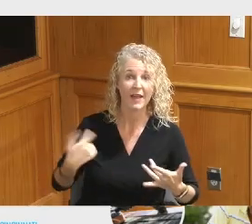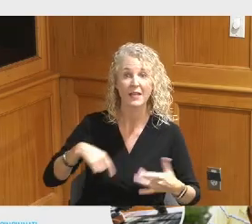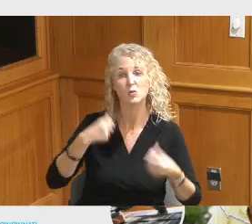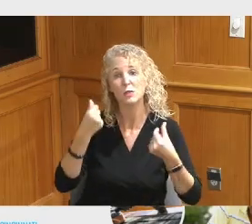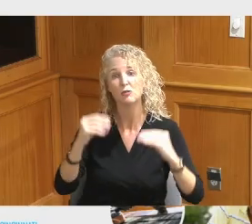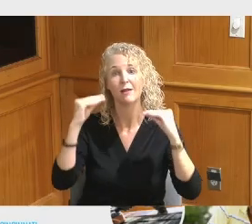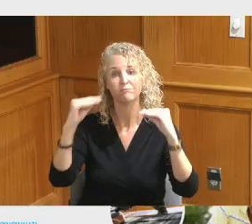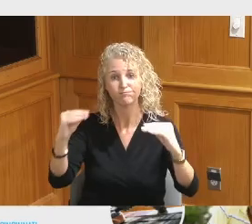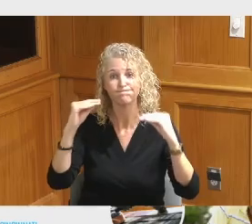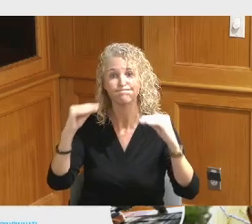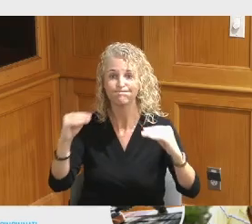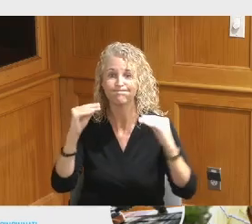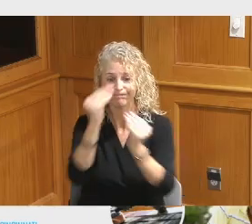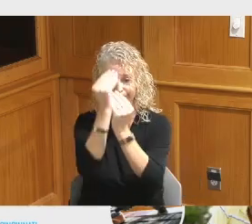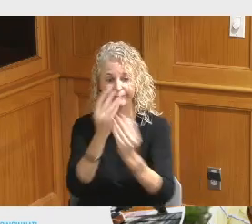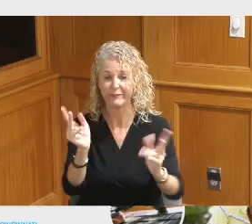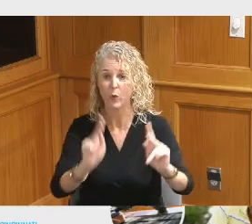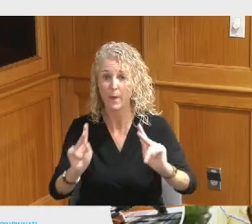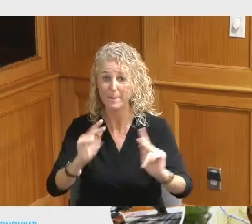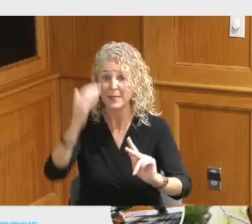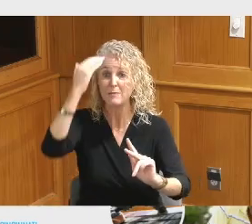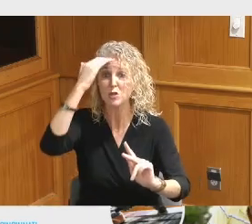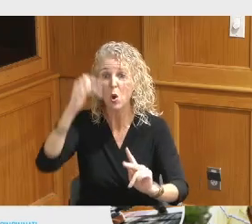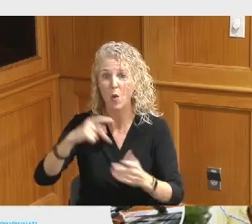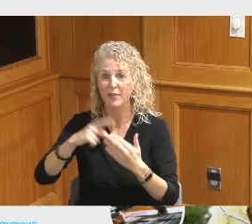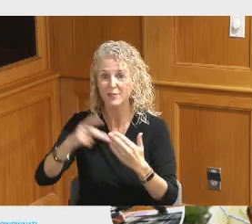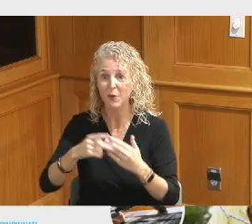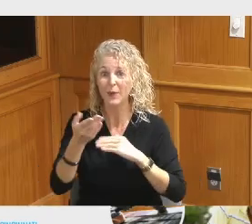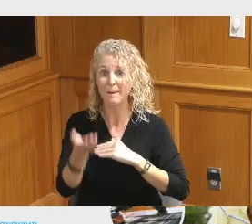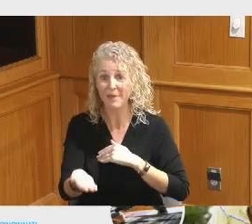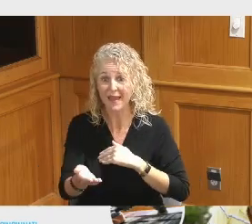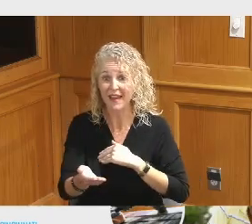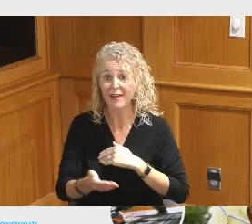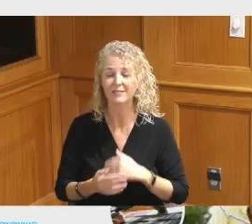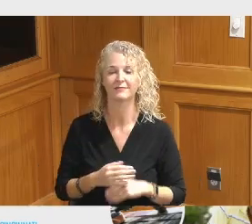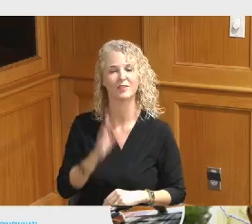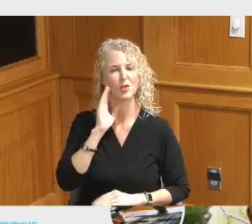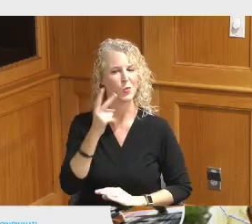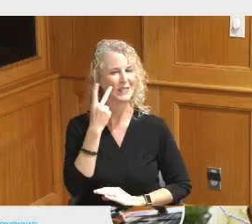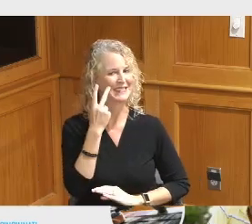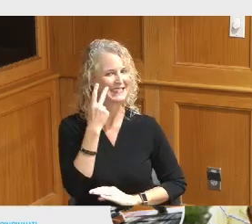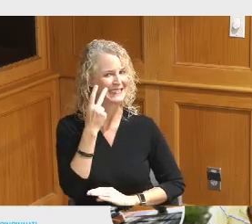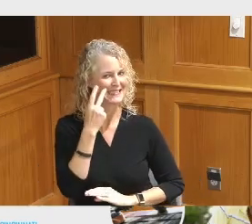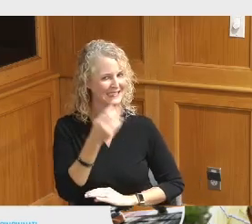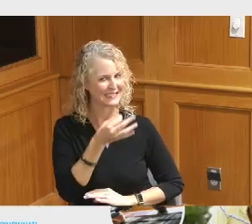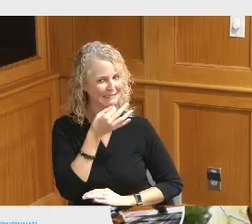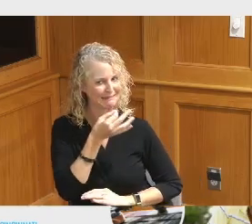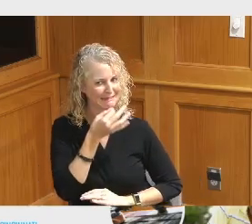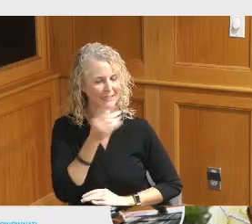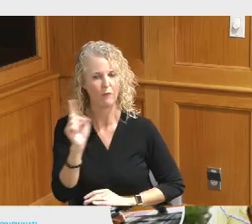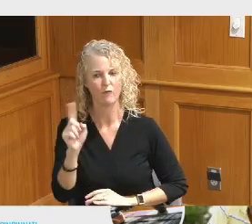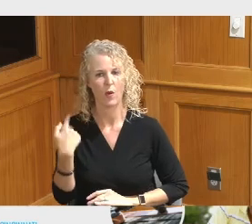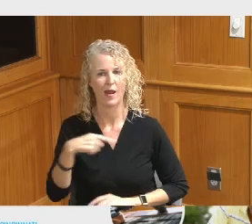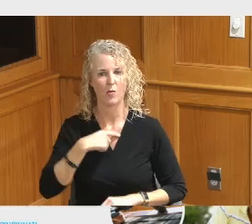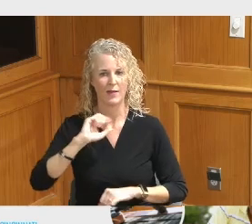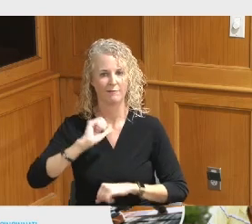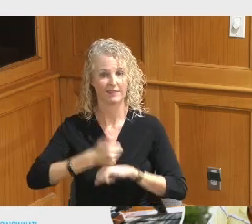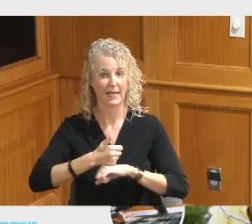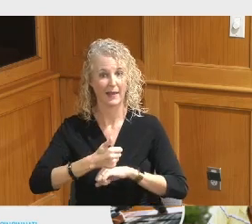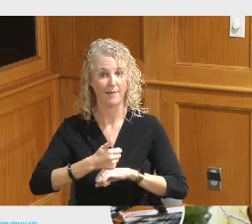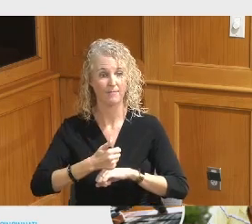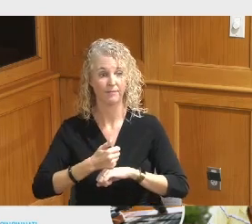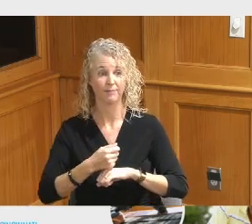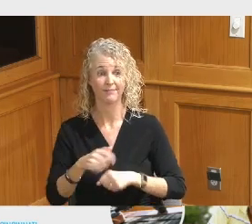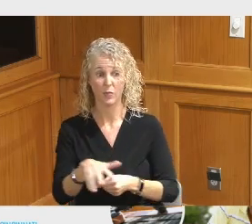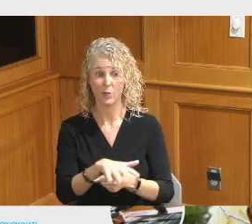word about this program to their neighbors. And I think that's really beneficial, as you'll see in in the concentration of where we've seen applications, these are